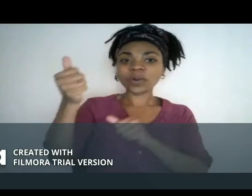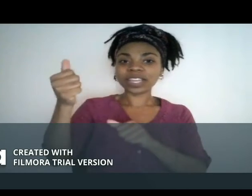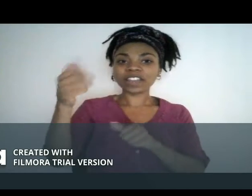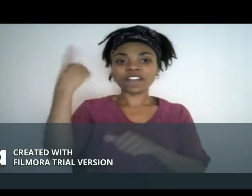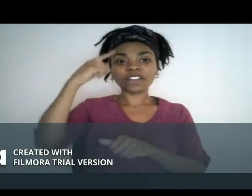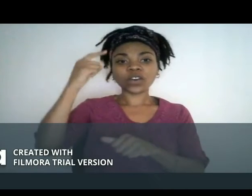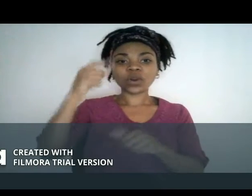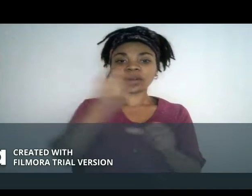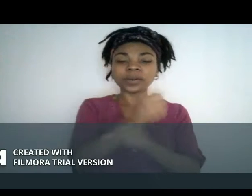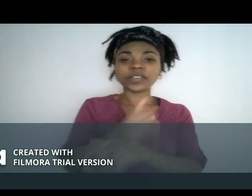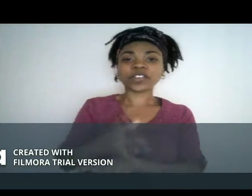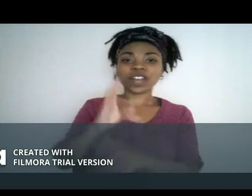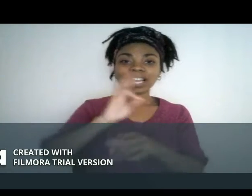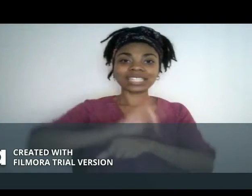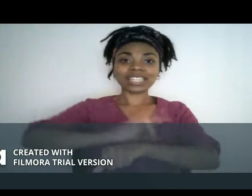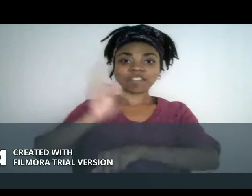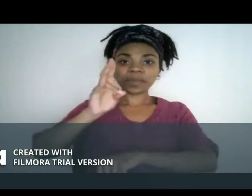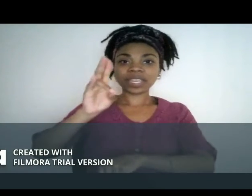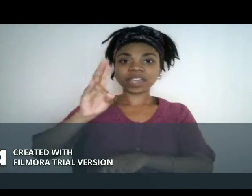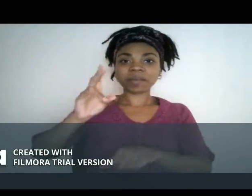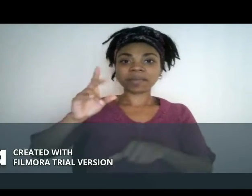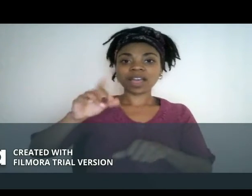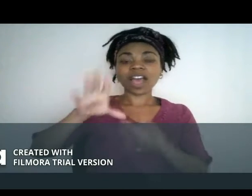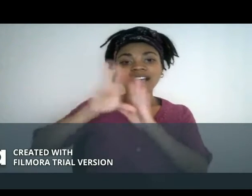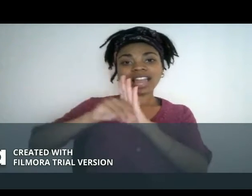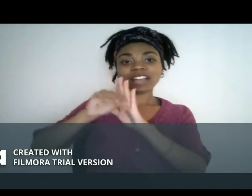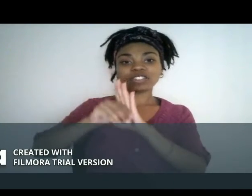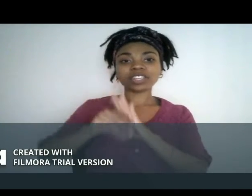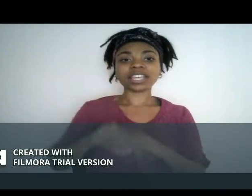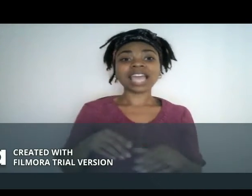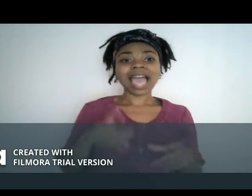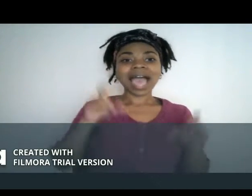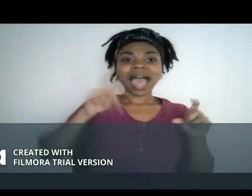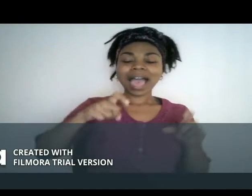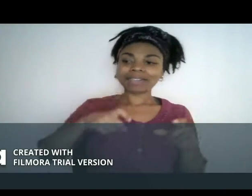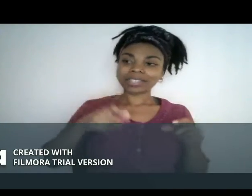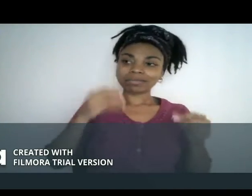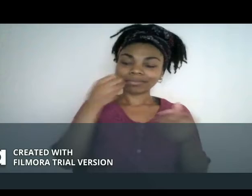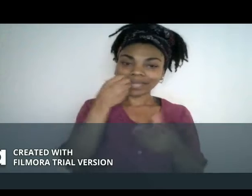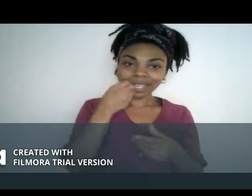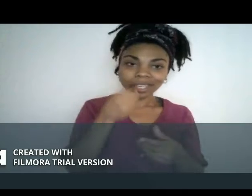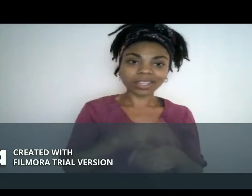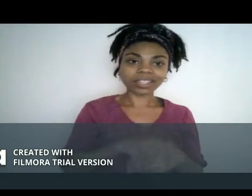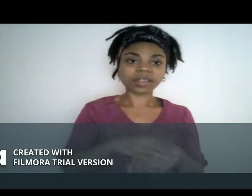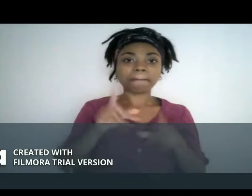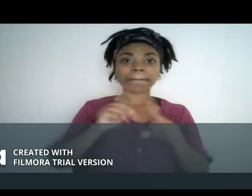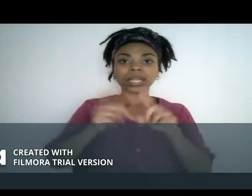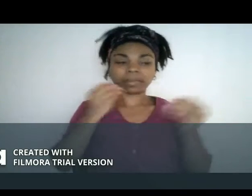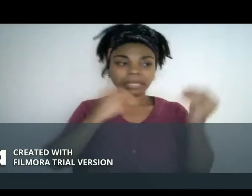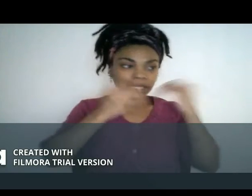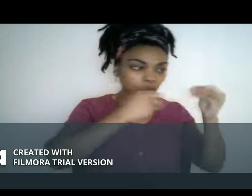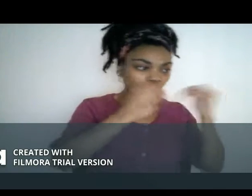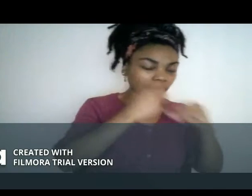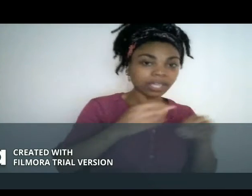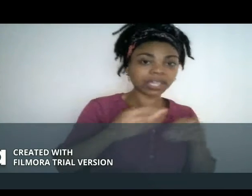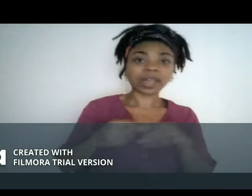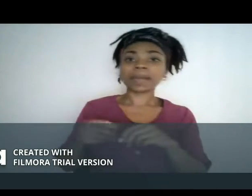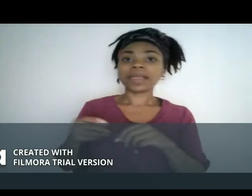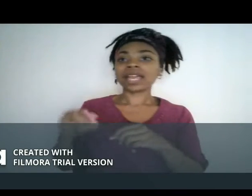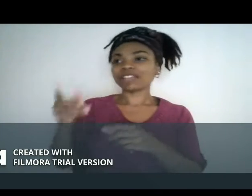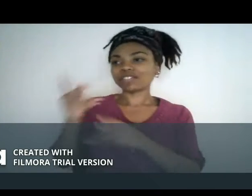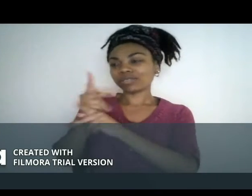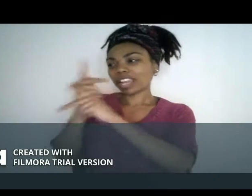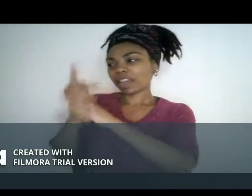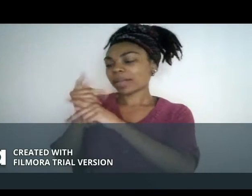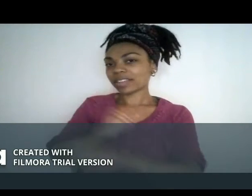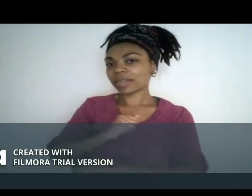live stream. I might do it a little later tonight. I gotta go eat because I eat, but I've been eating too quickly. I have to nurture and take care of myself. But